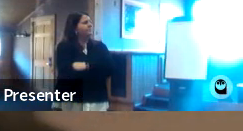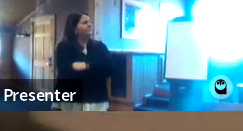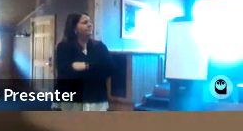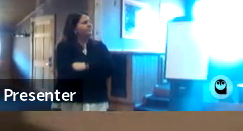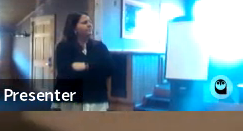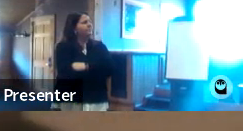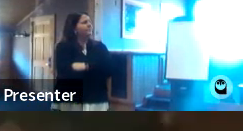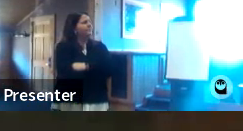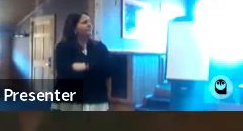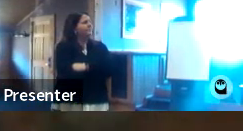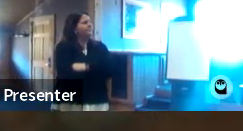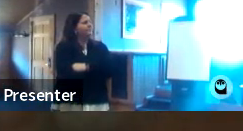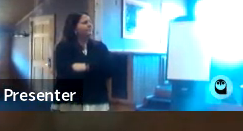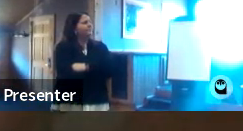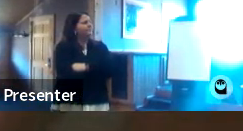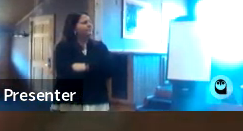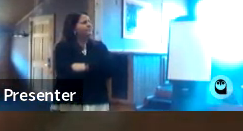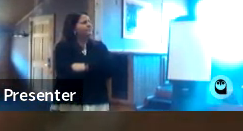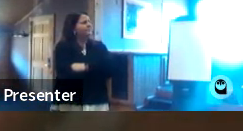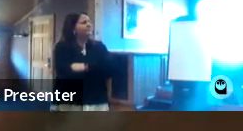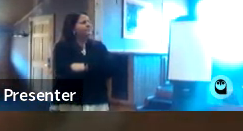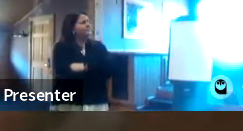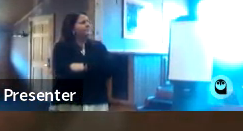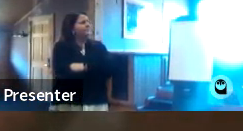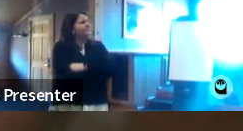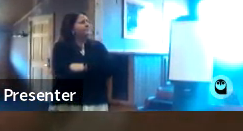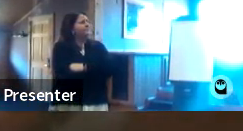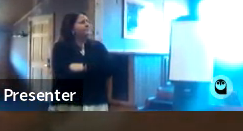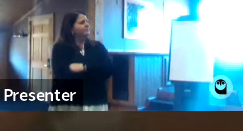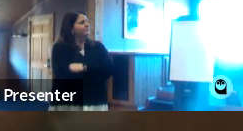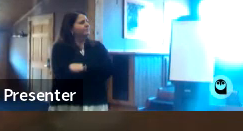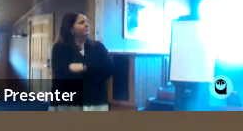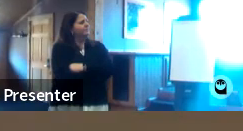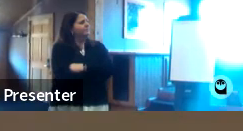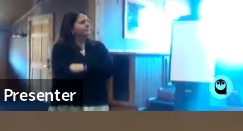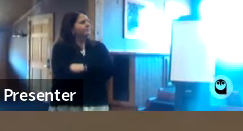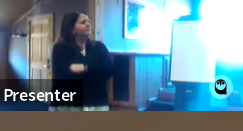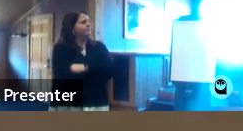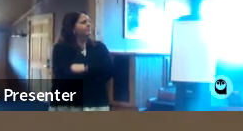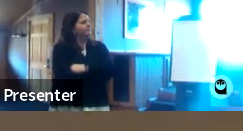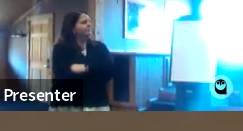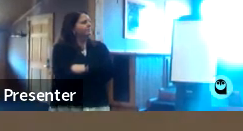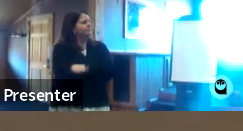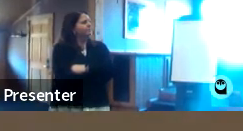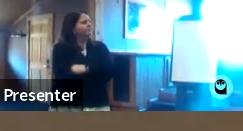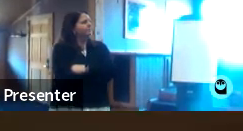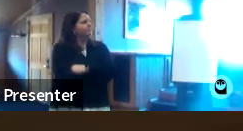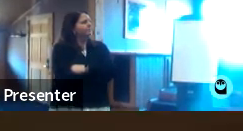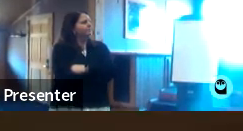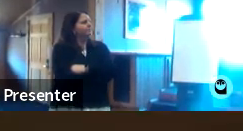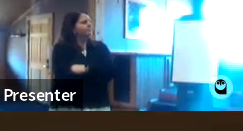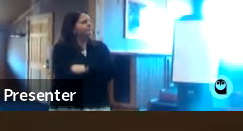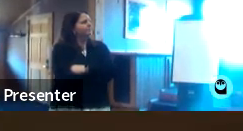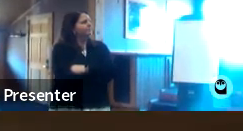could answer that question. Your Honor, I move to disqualify Ms. Vito as an expert witness. Can you answer the question?